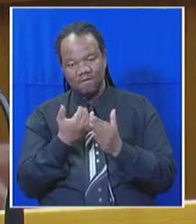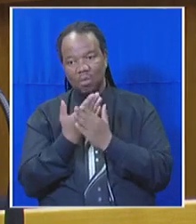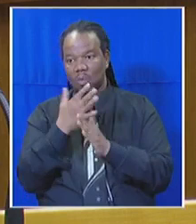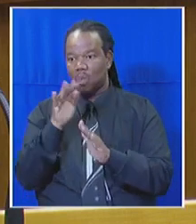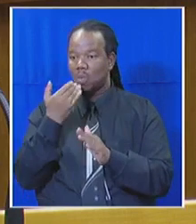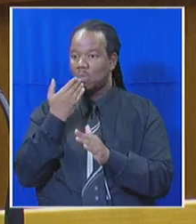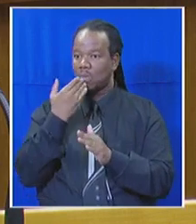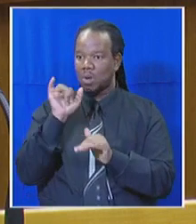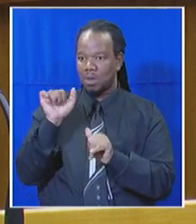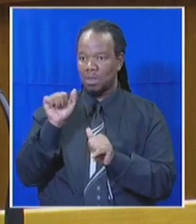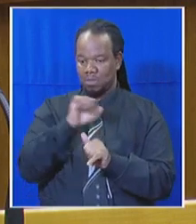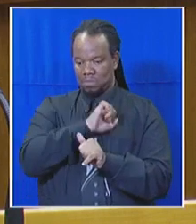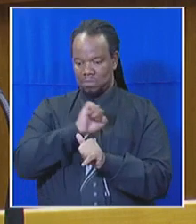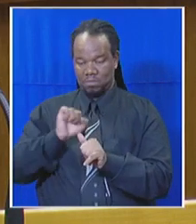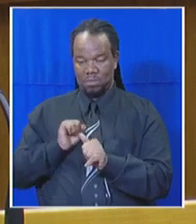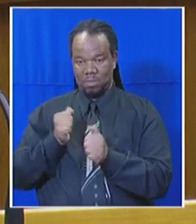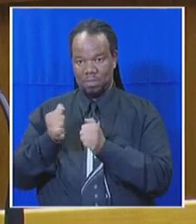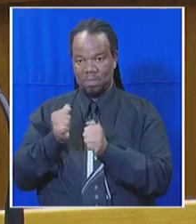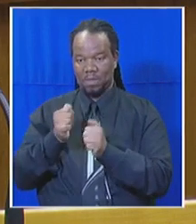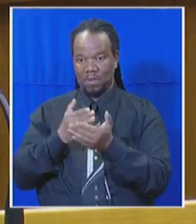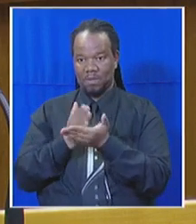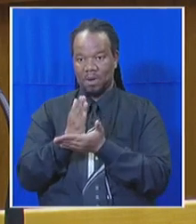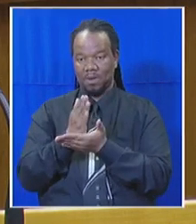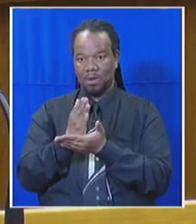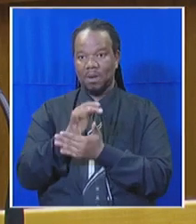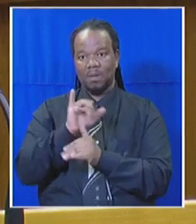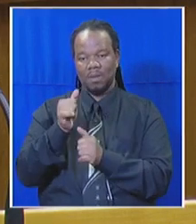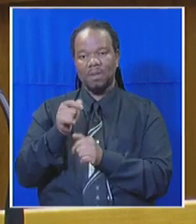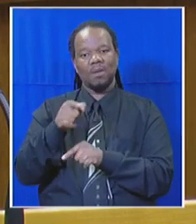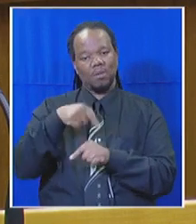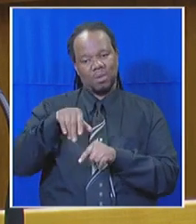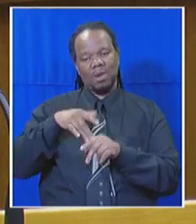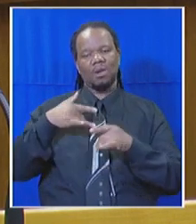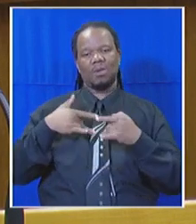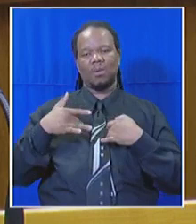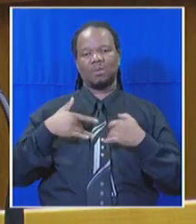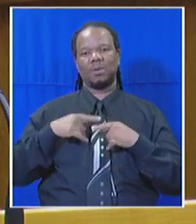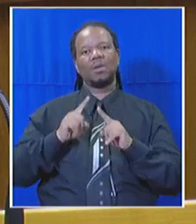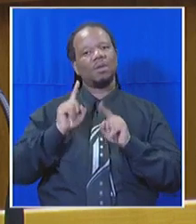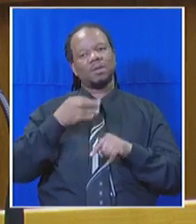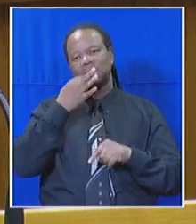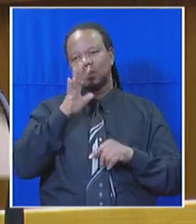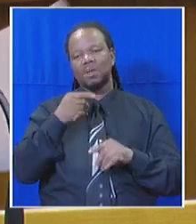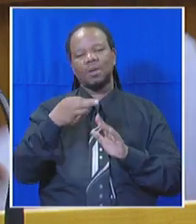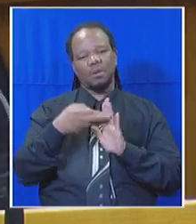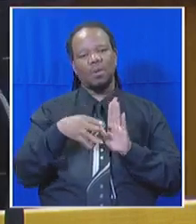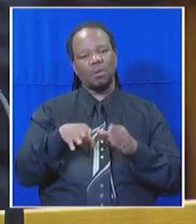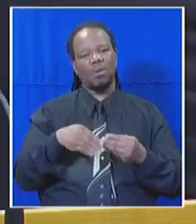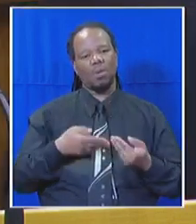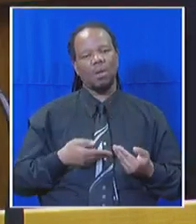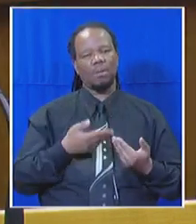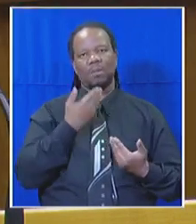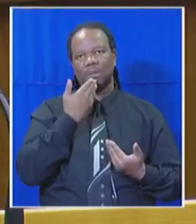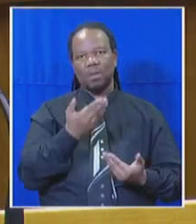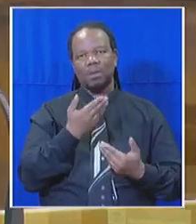Africa and is a source of great concern to us. Having said that, we welcome the report. Thank you,